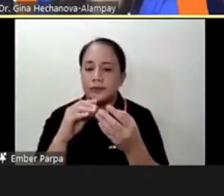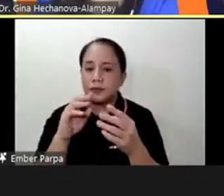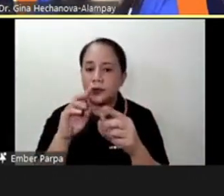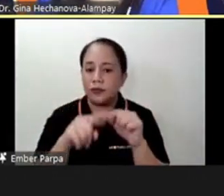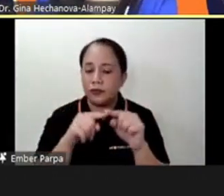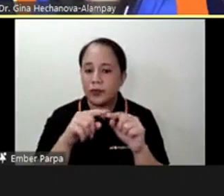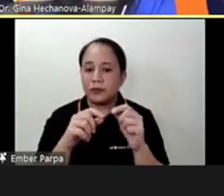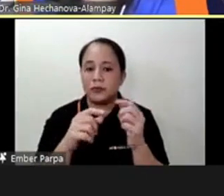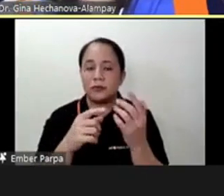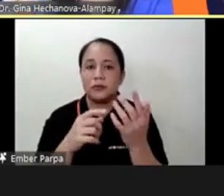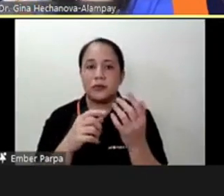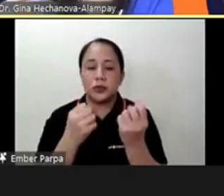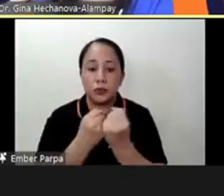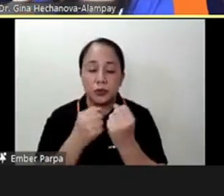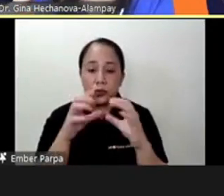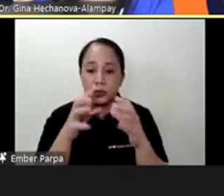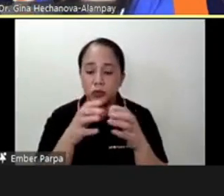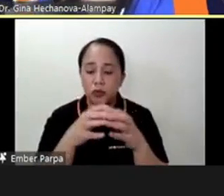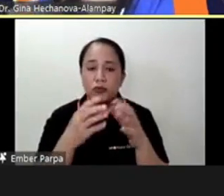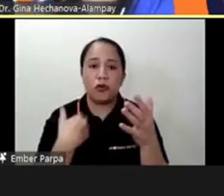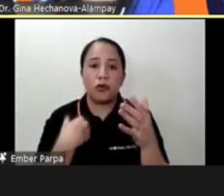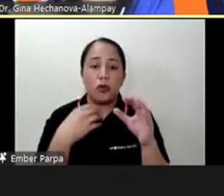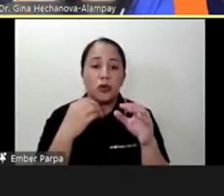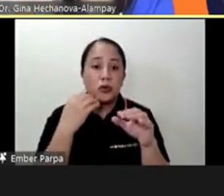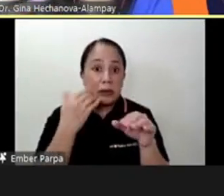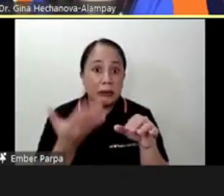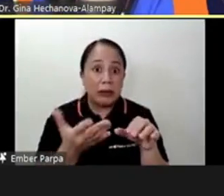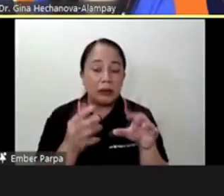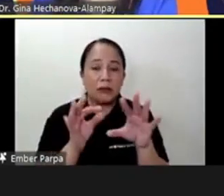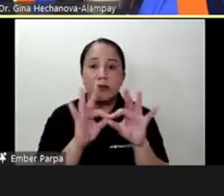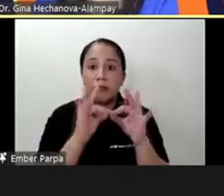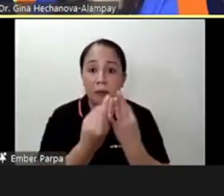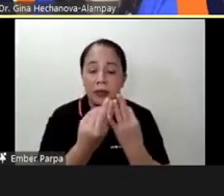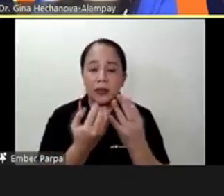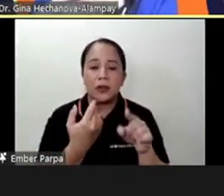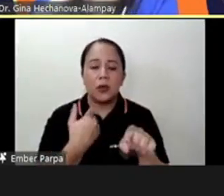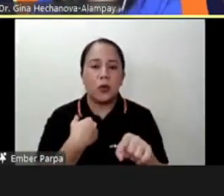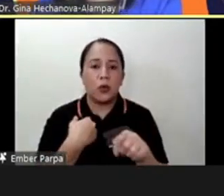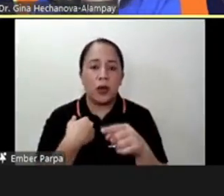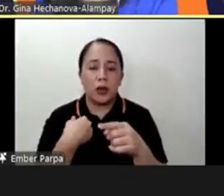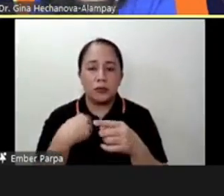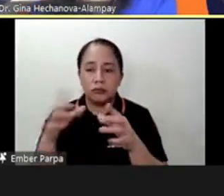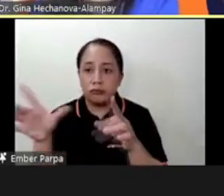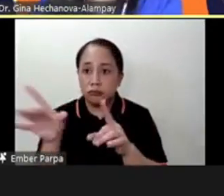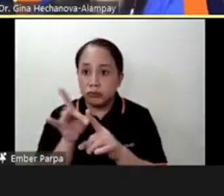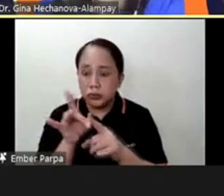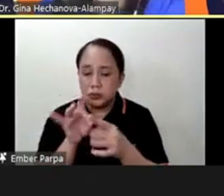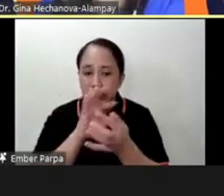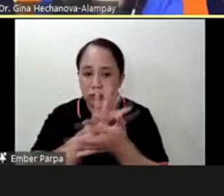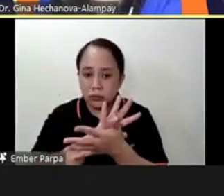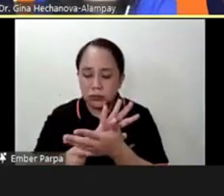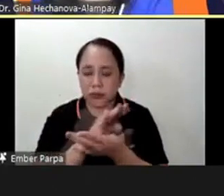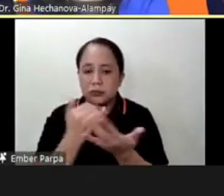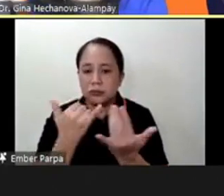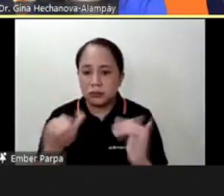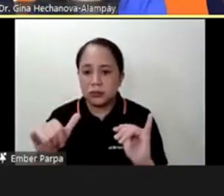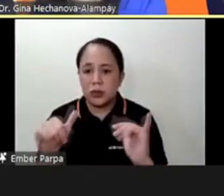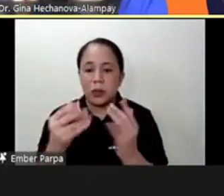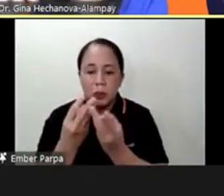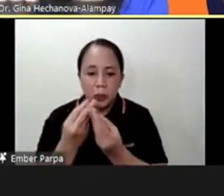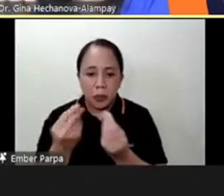lost loved ones, or those who have gotten COVID and are still recuperating from